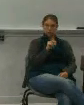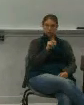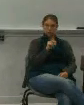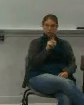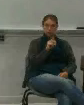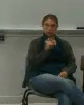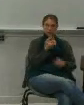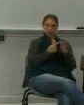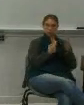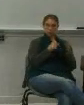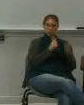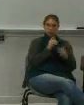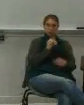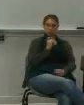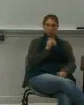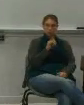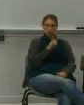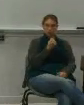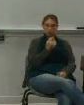What are we oxidizing?